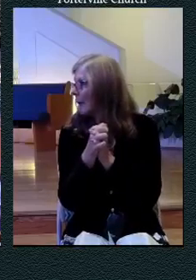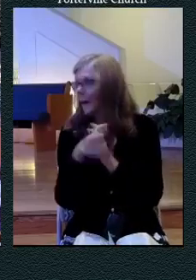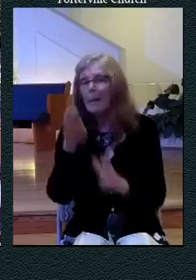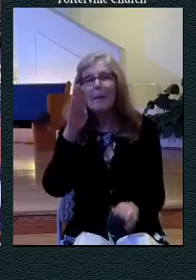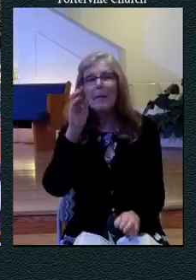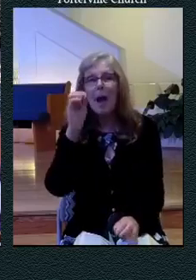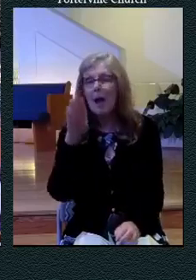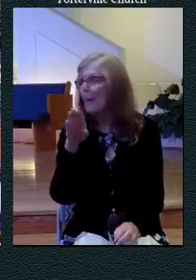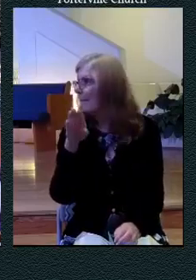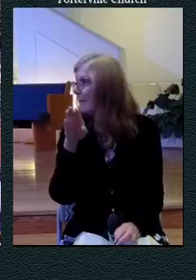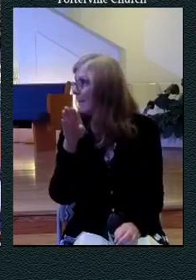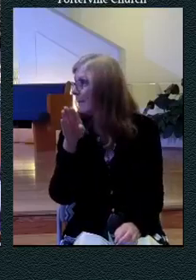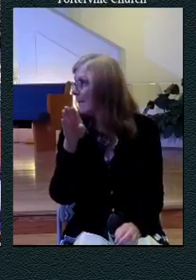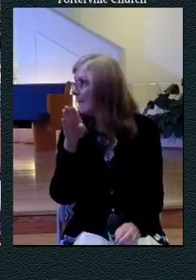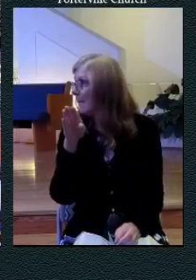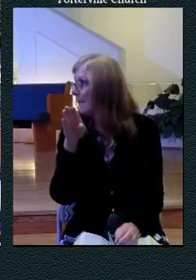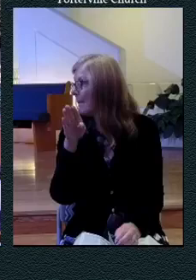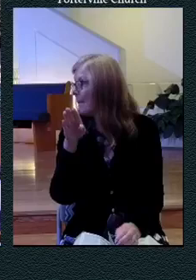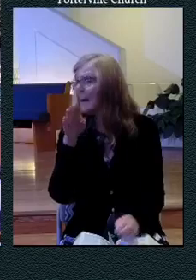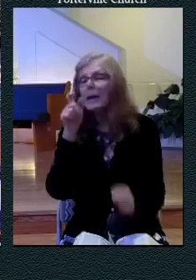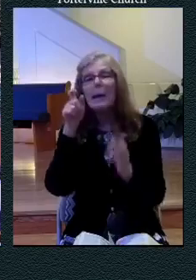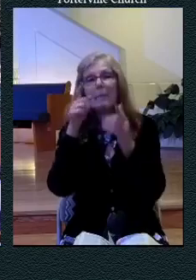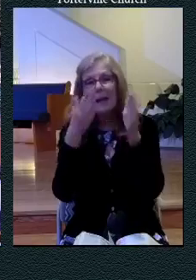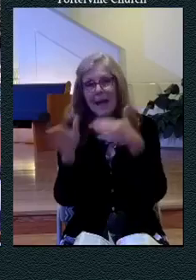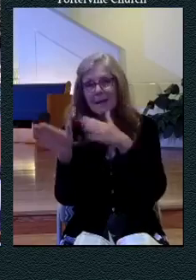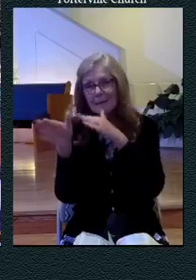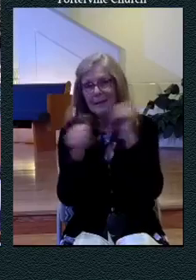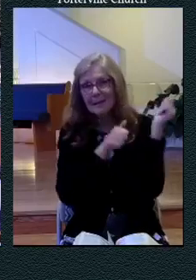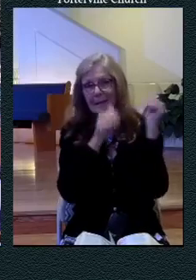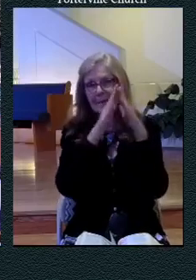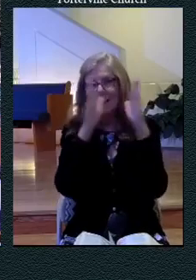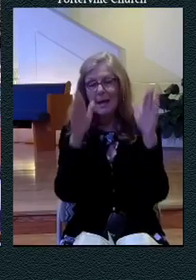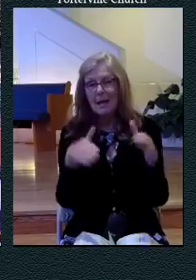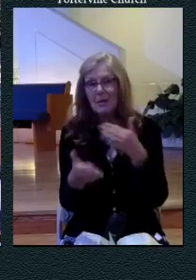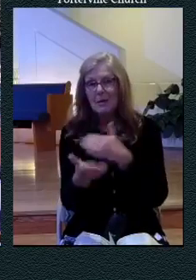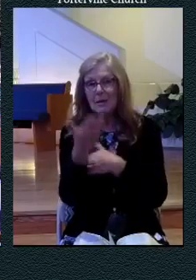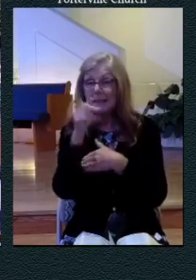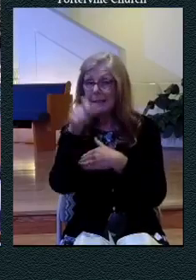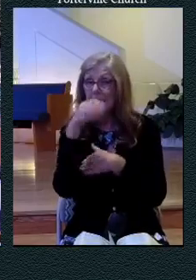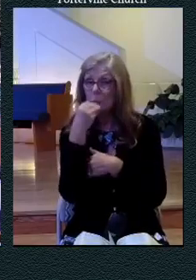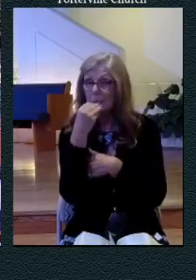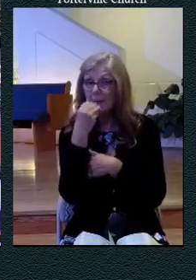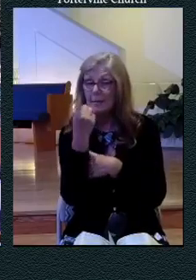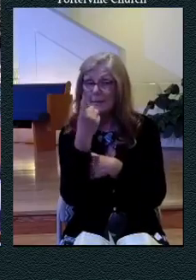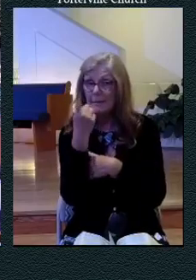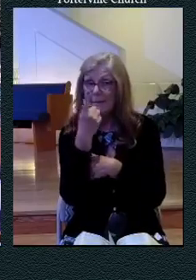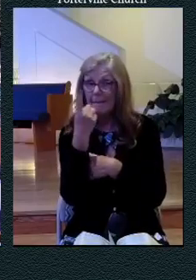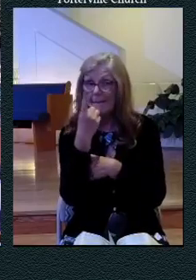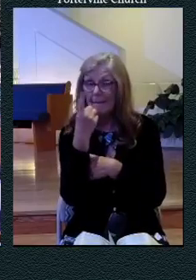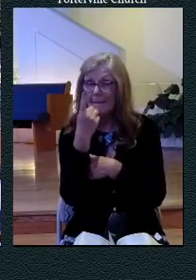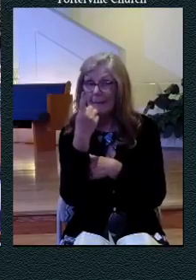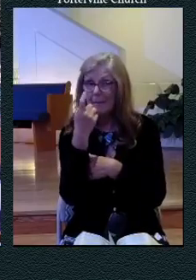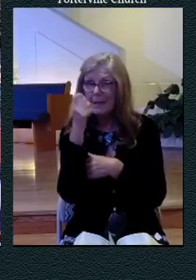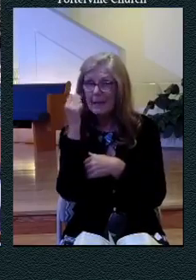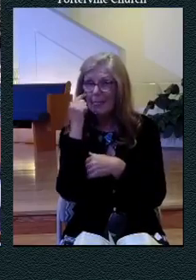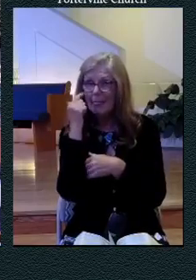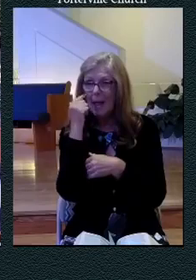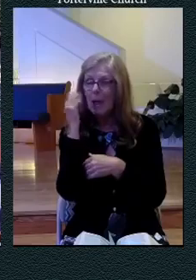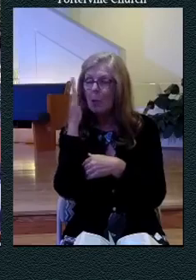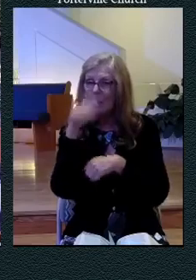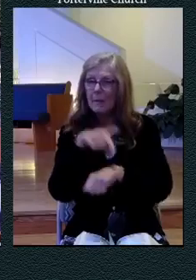Bob was going to leave the house in the morning, and he needed to eat something because he thought it was going to be a long